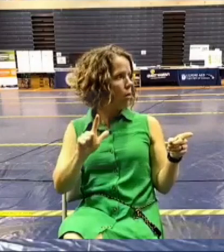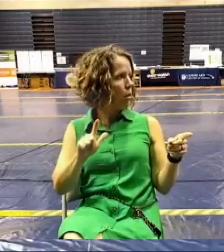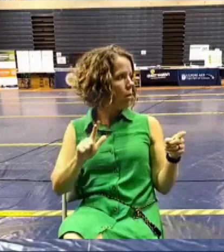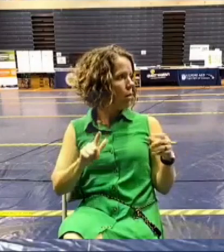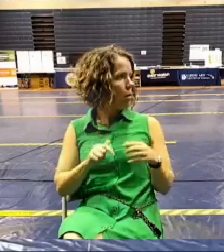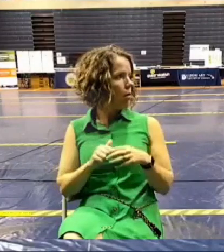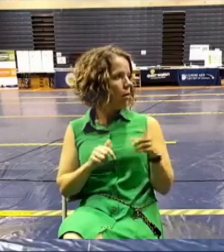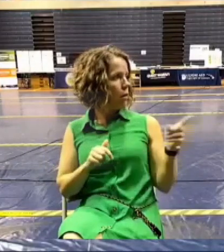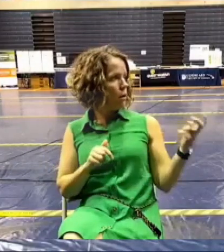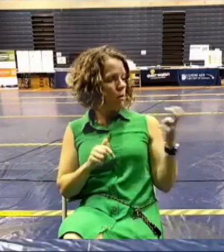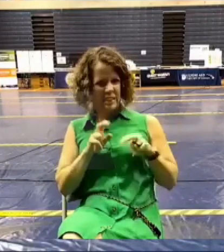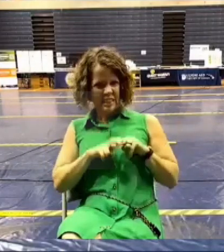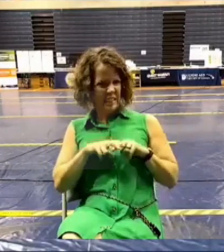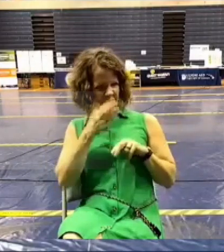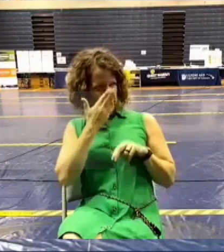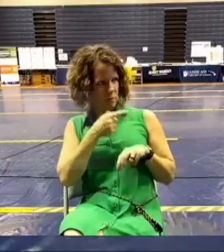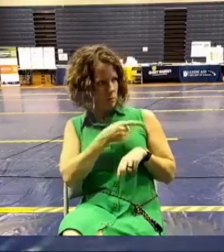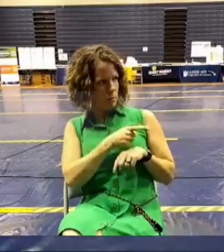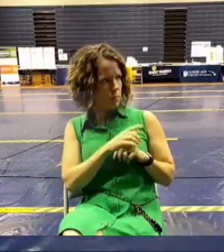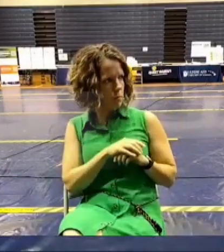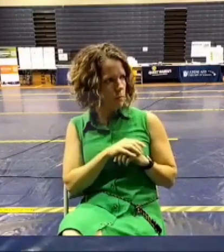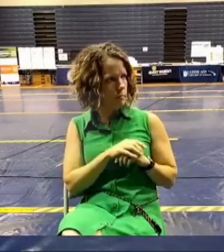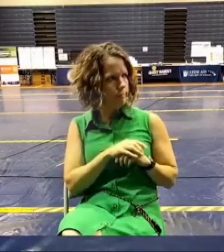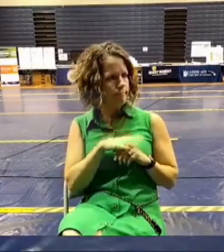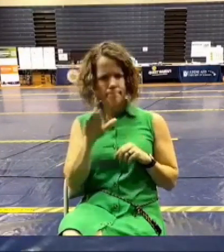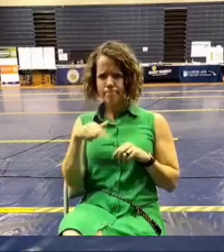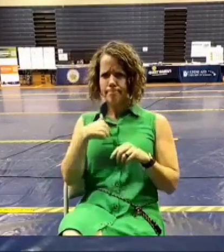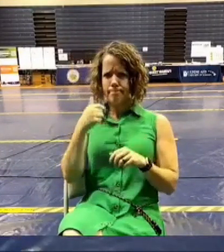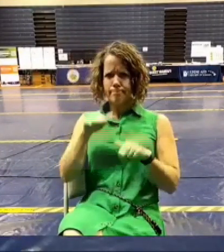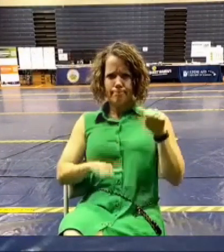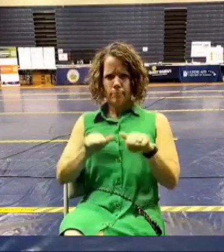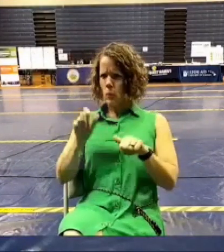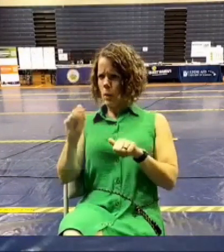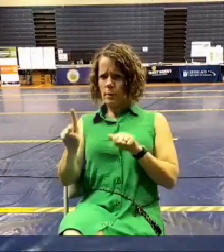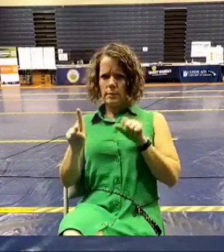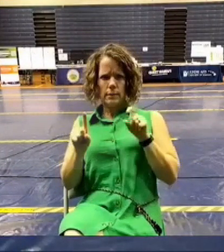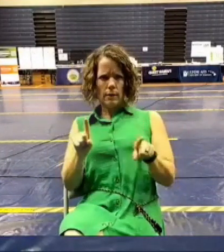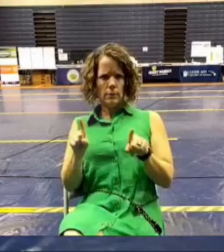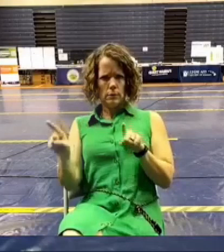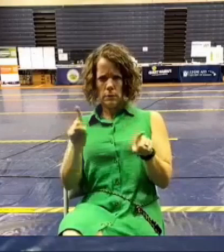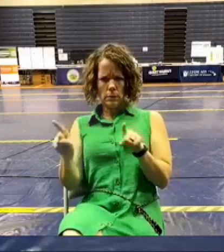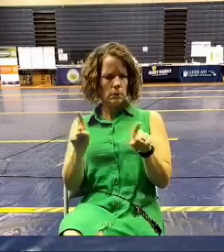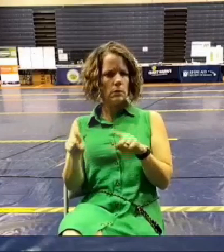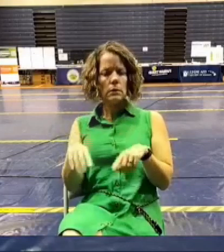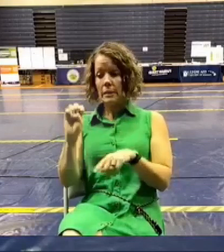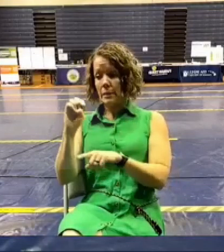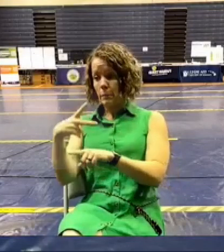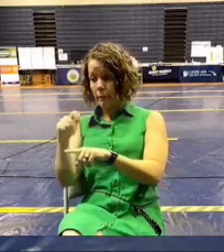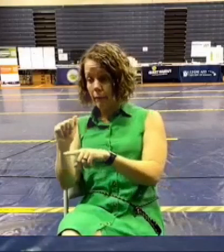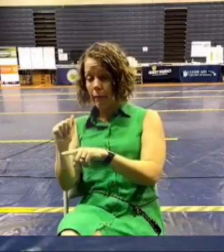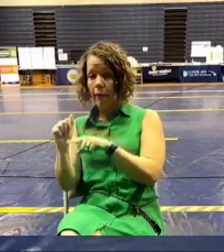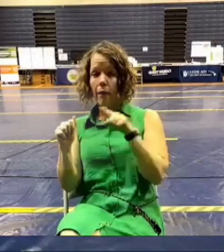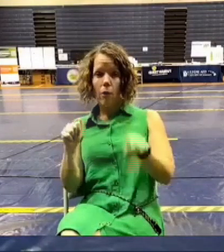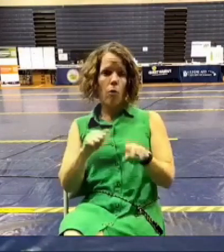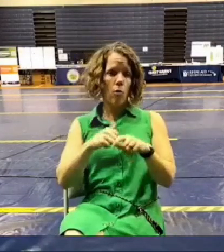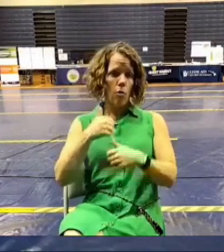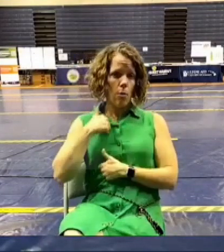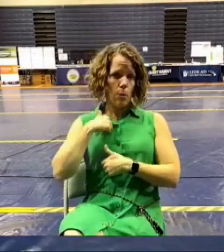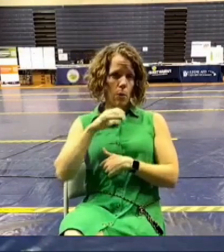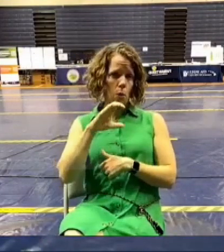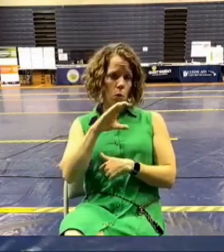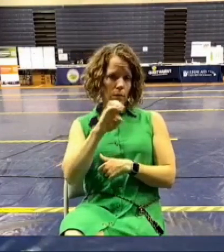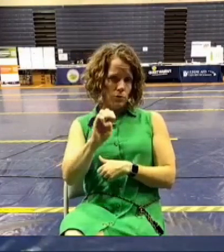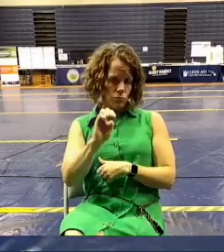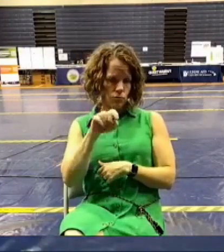All right, thank you. I'm not sure if this question is for you, Colonel, or for EPA. And I know I touched a little bit on this